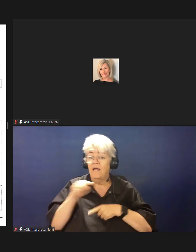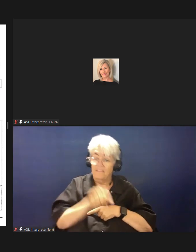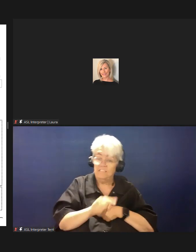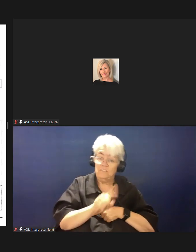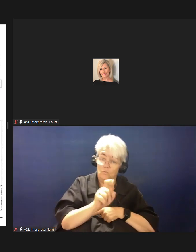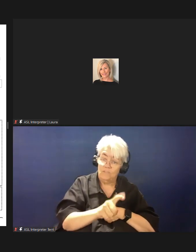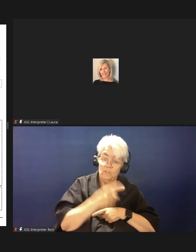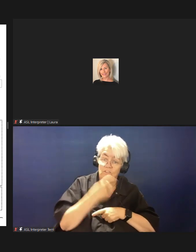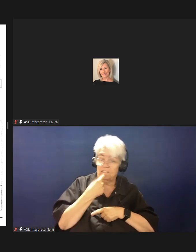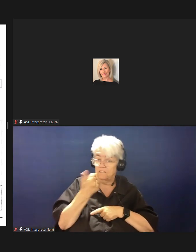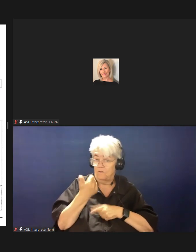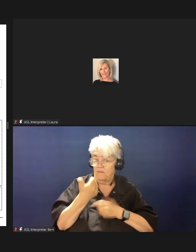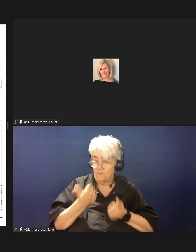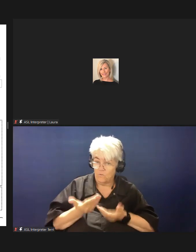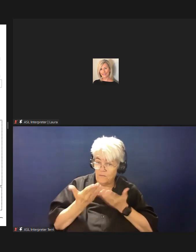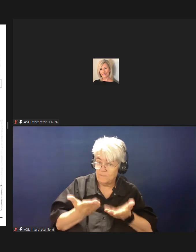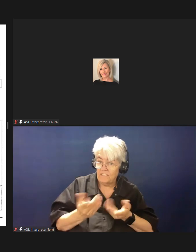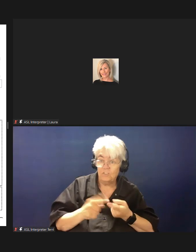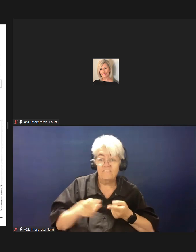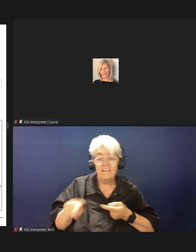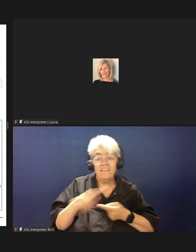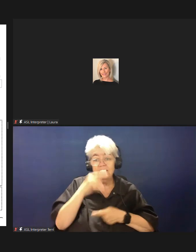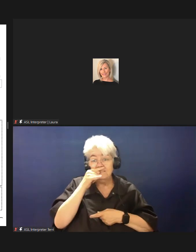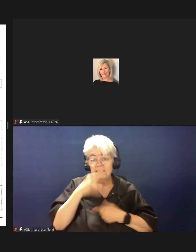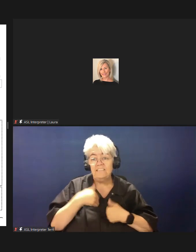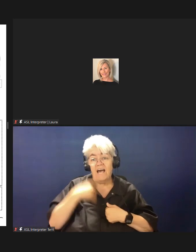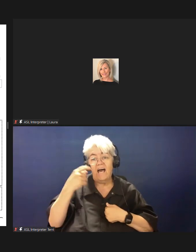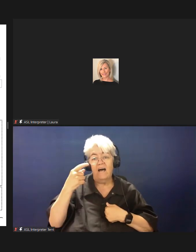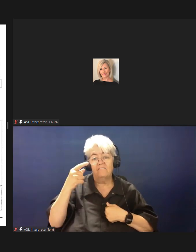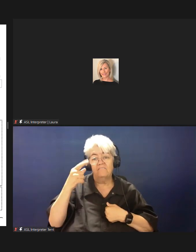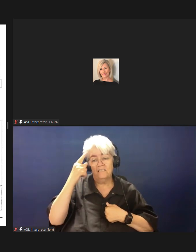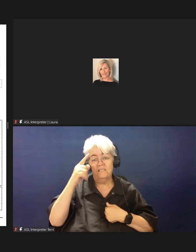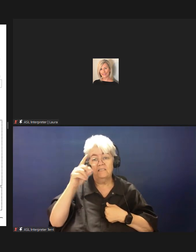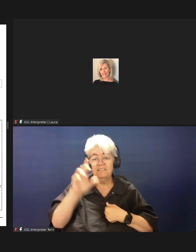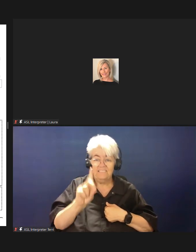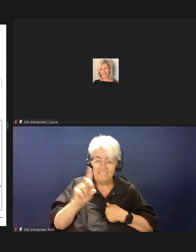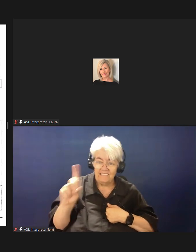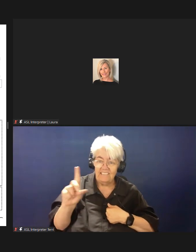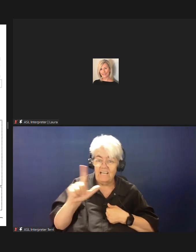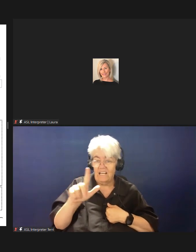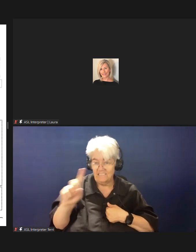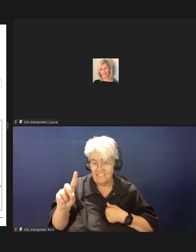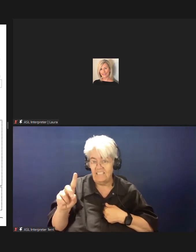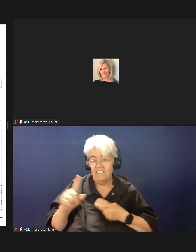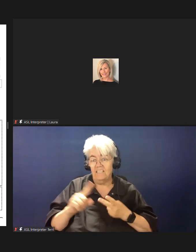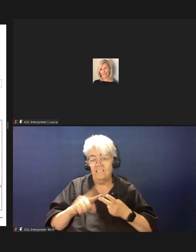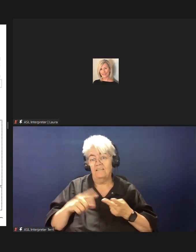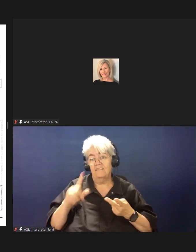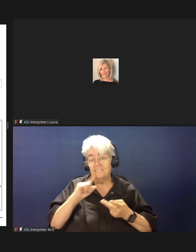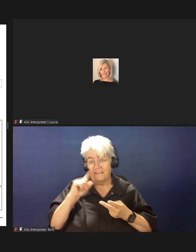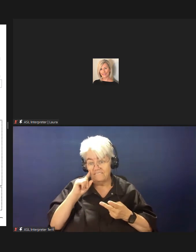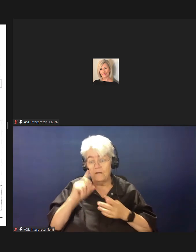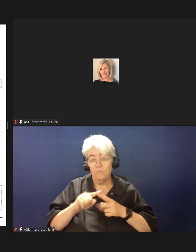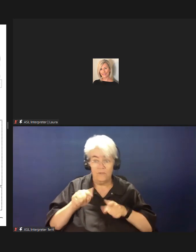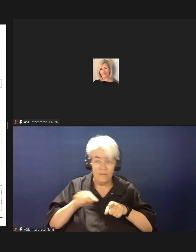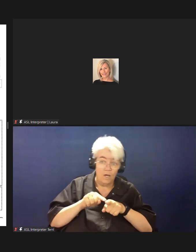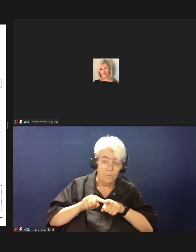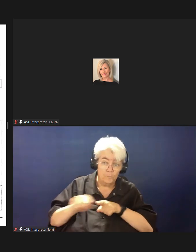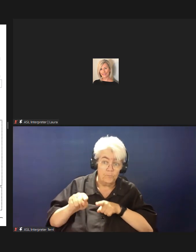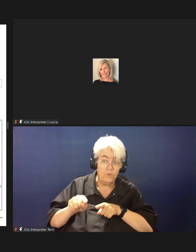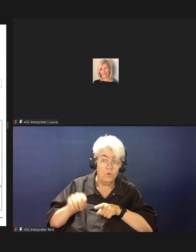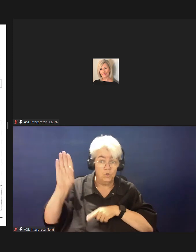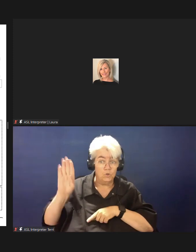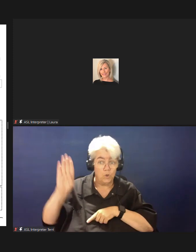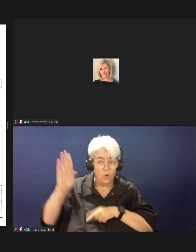recommendations for screening children with special needs using either Pure Tone or OAEs. And Terry, I'll let